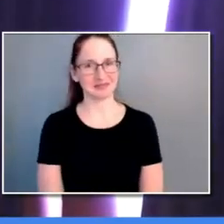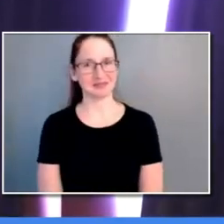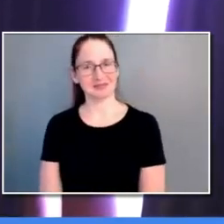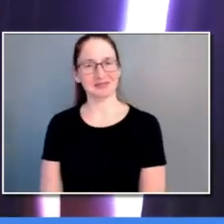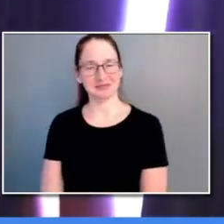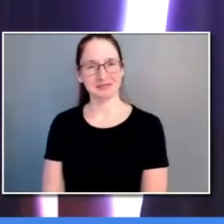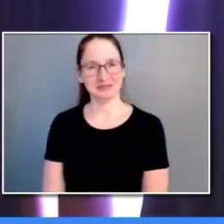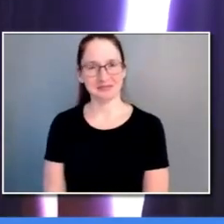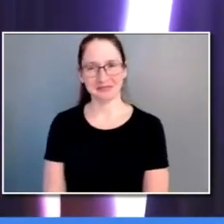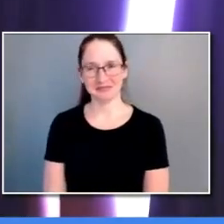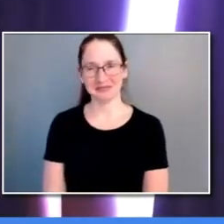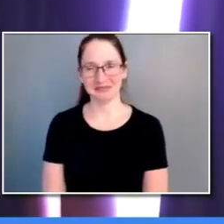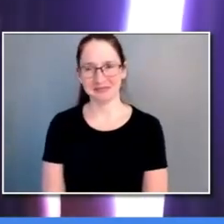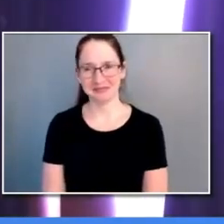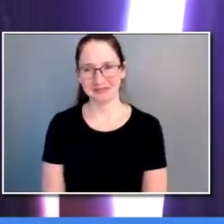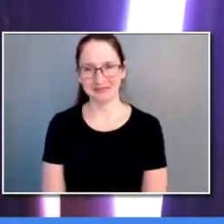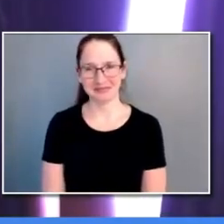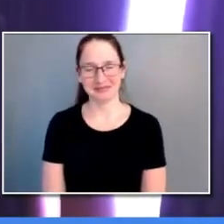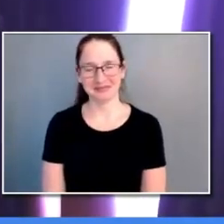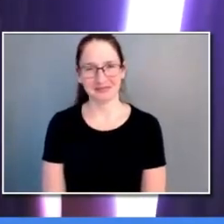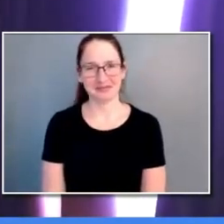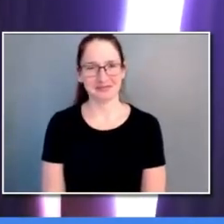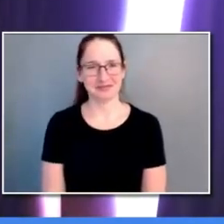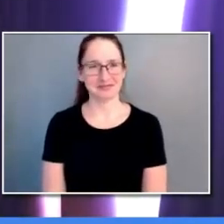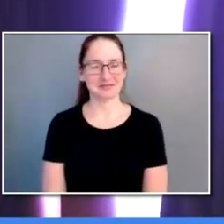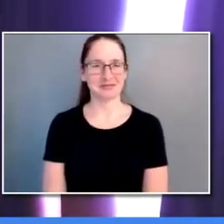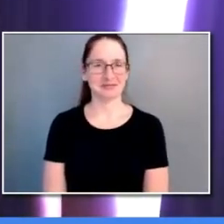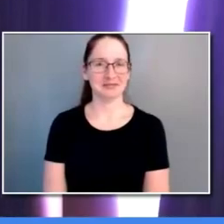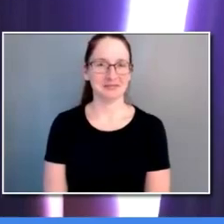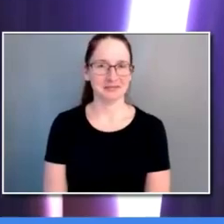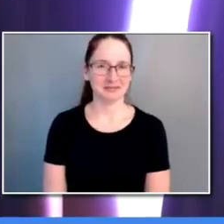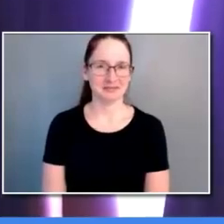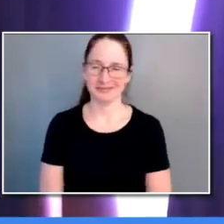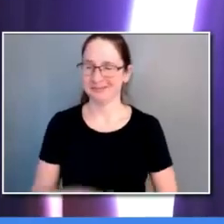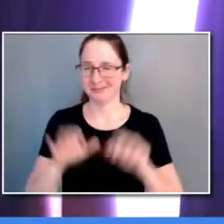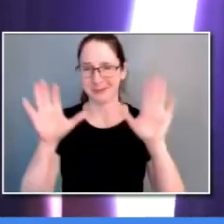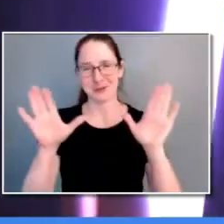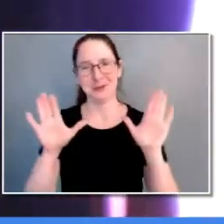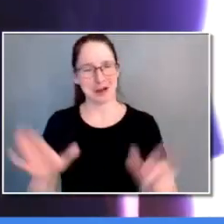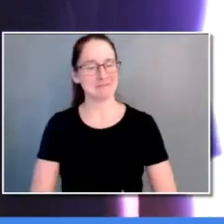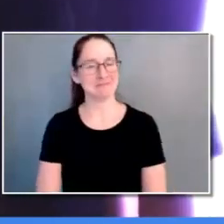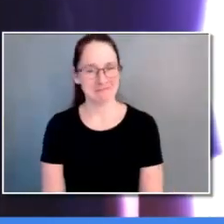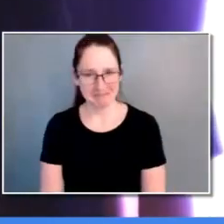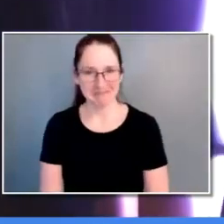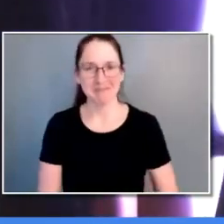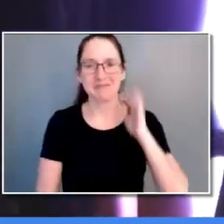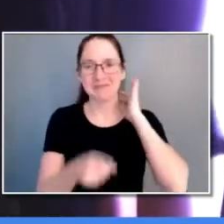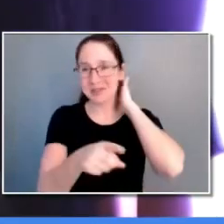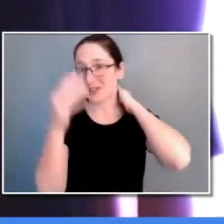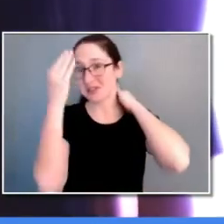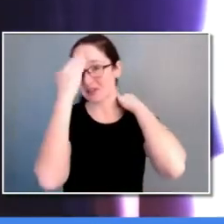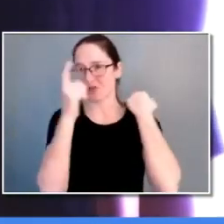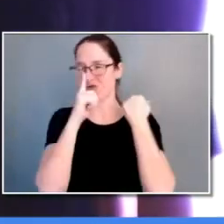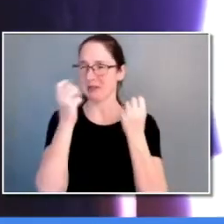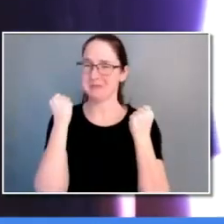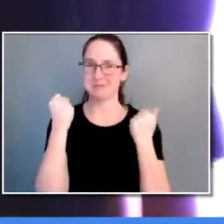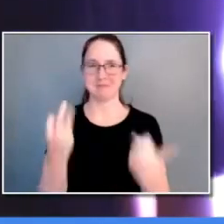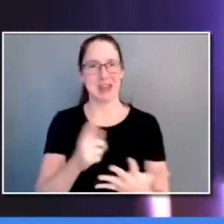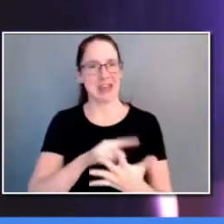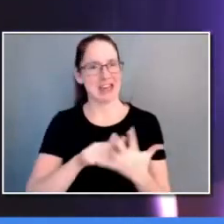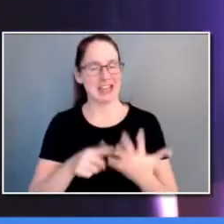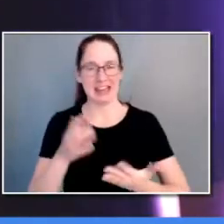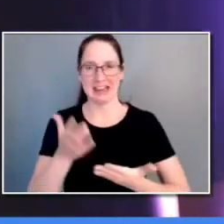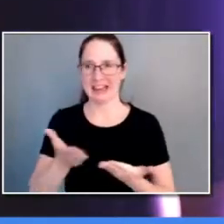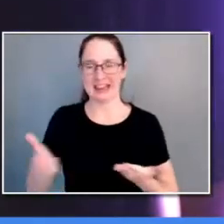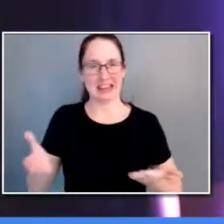Great. You know, there's a lot of things